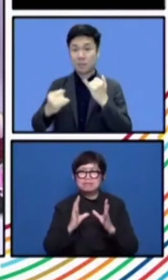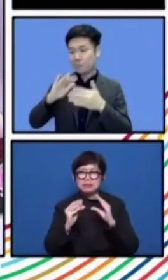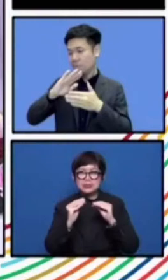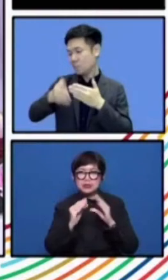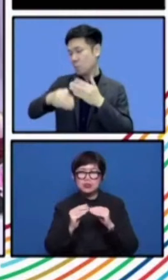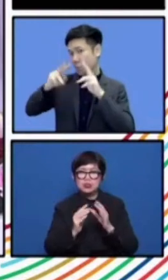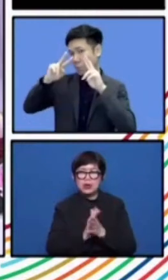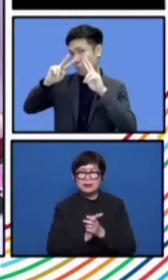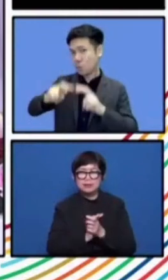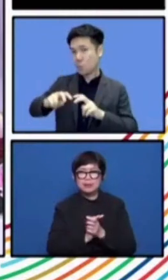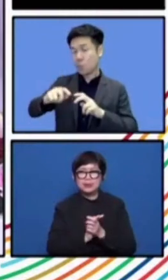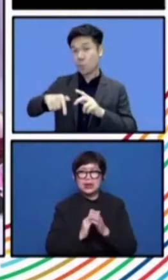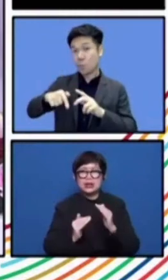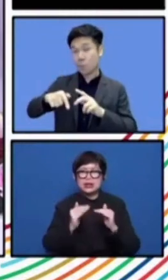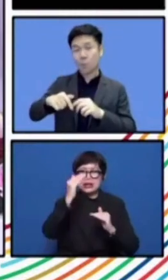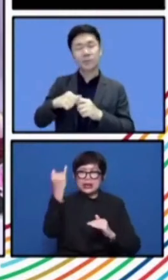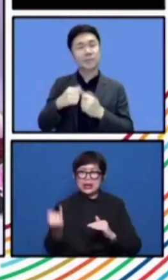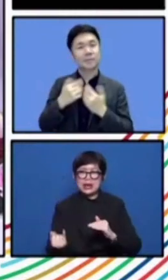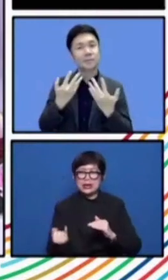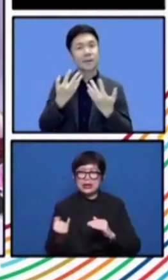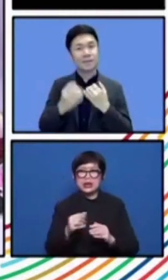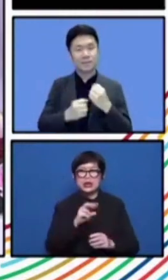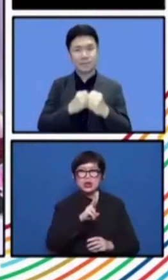of persons with disabilities